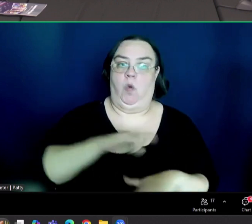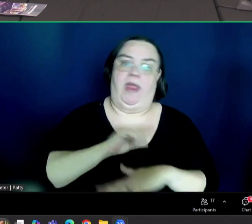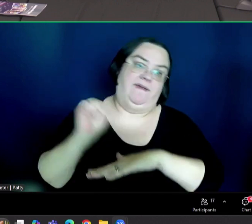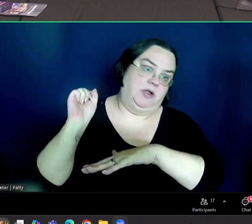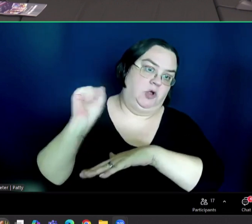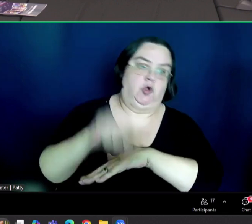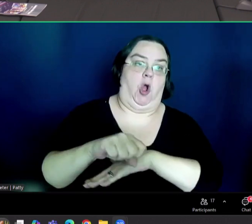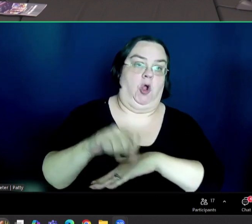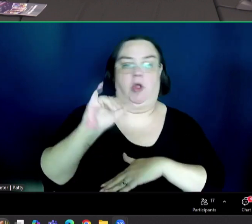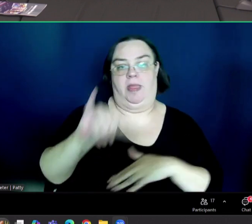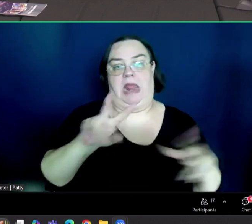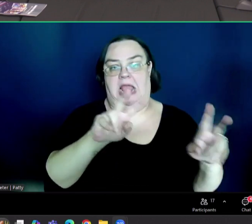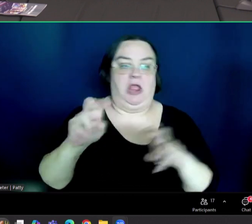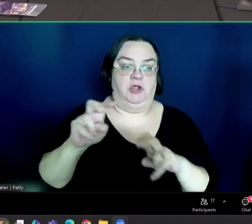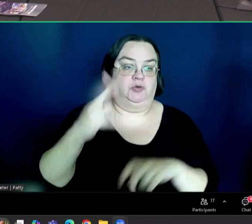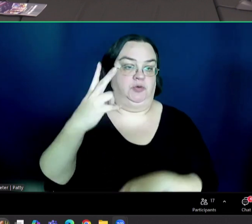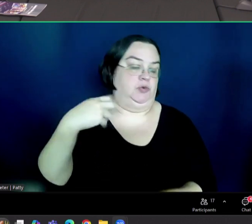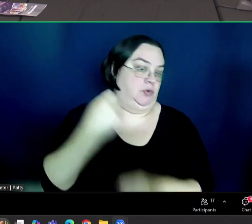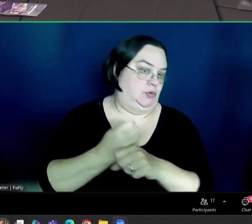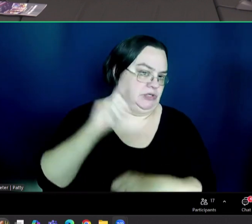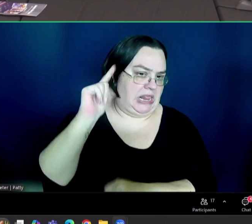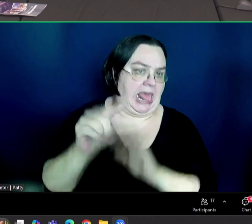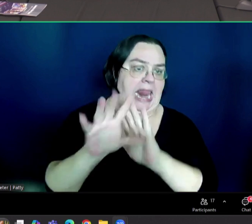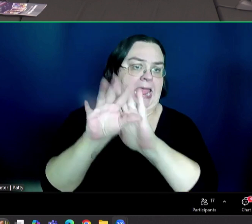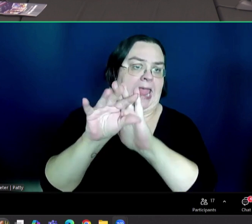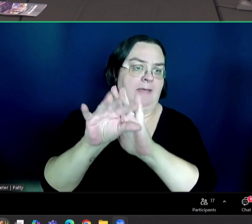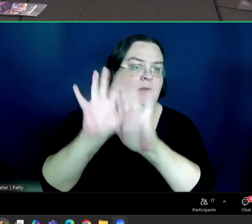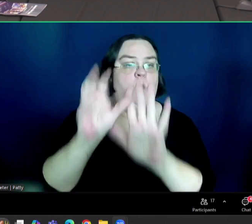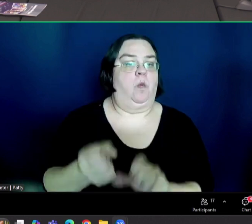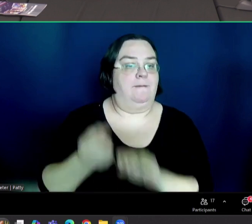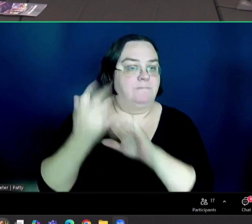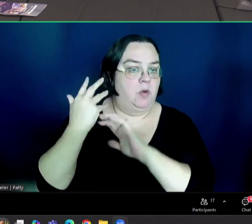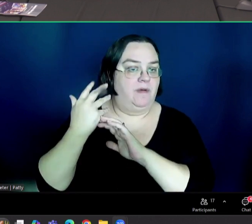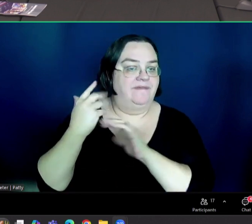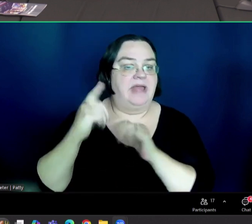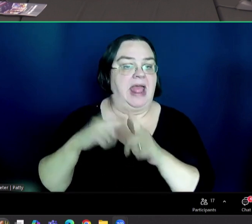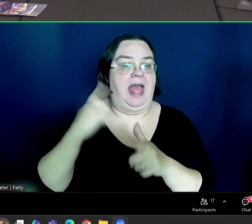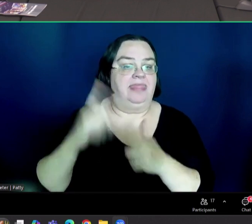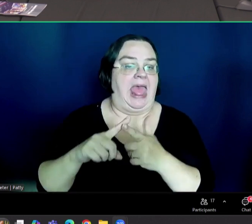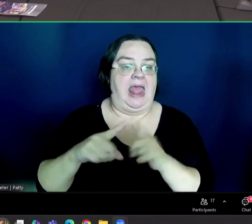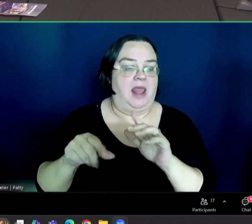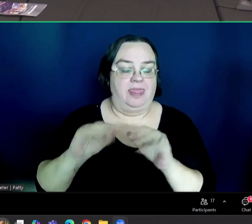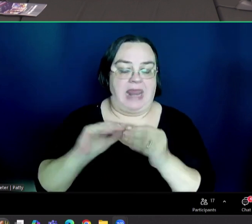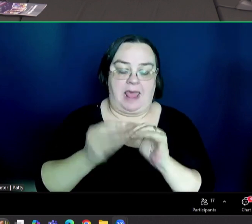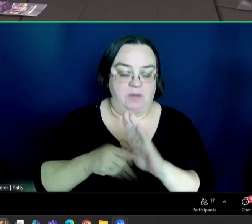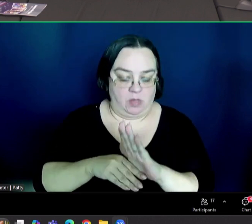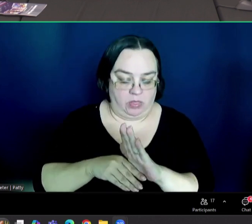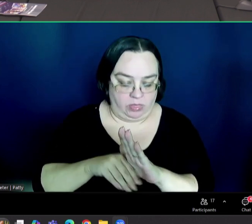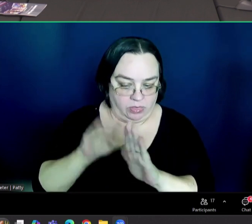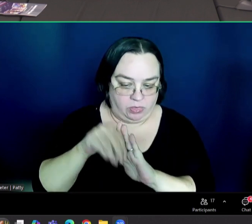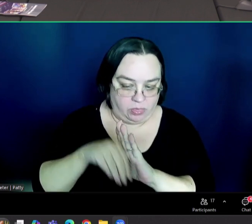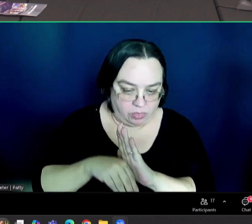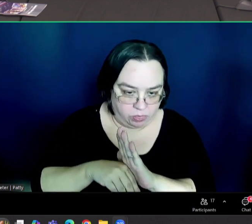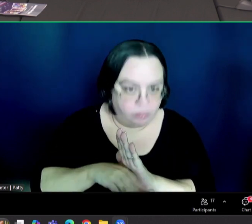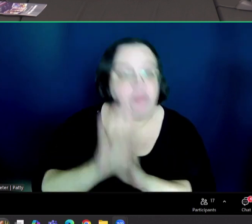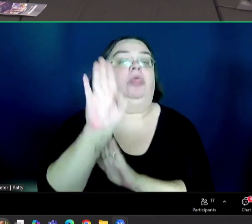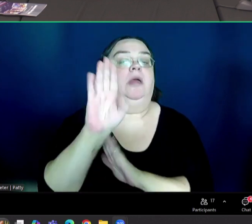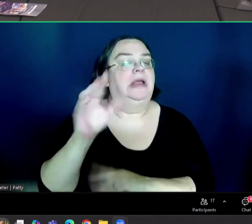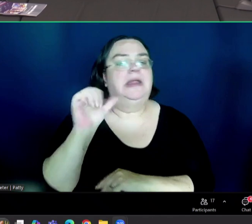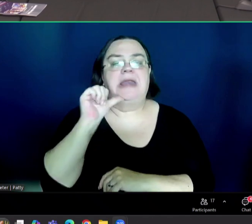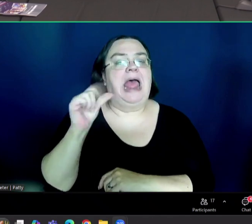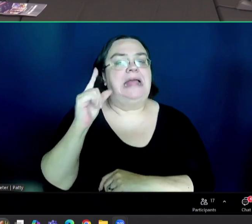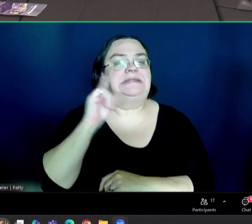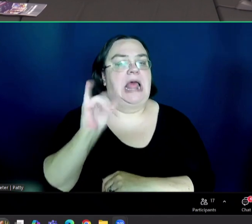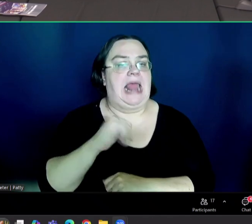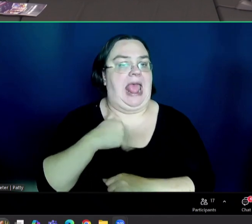It's 2 years later, let's take those cameras down, and then it pop right back up. So it doesn't sound like we have enough data from you all